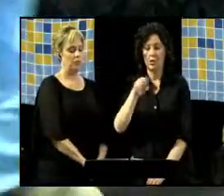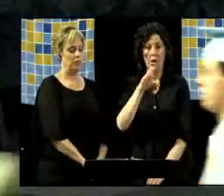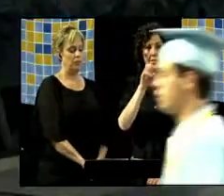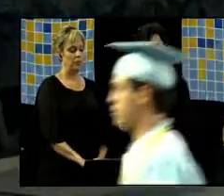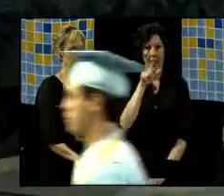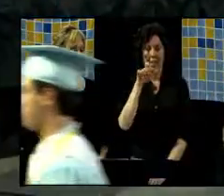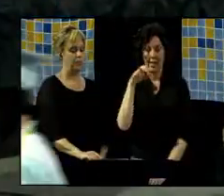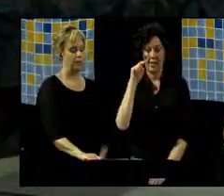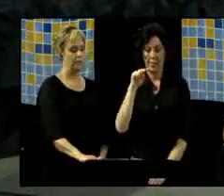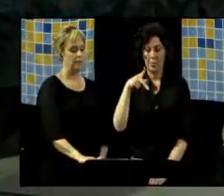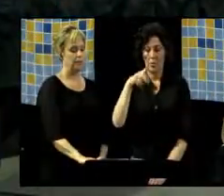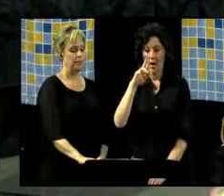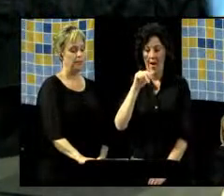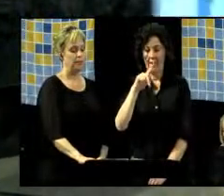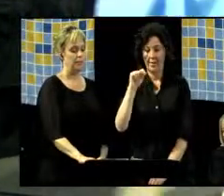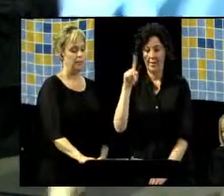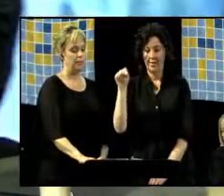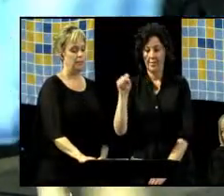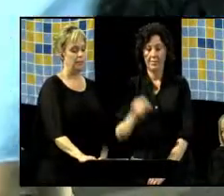Jocelyn Alicia Pratt,